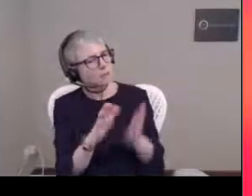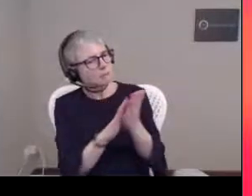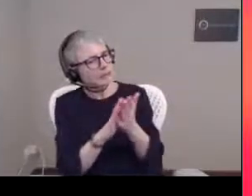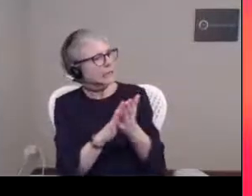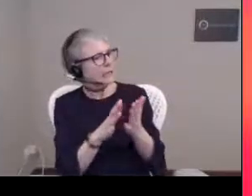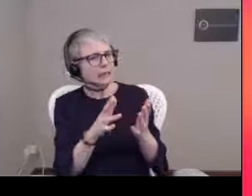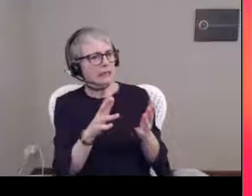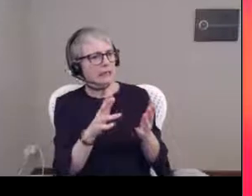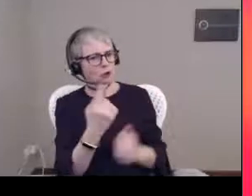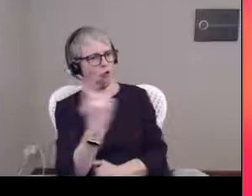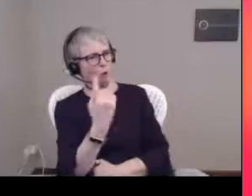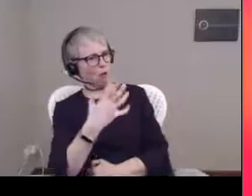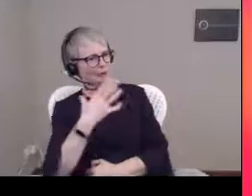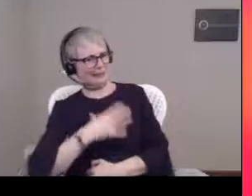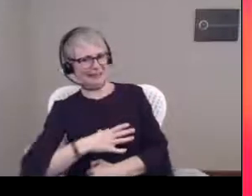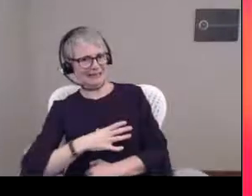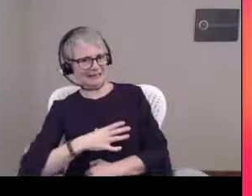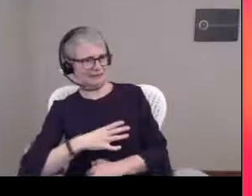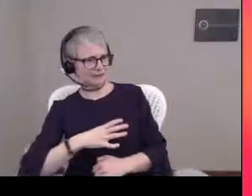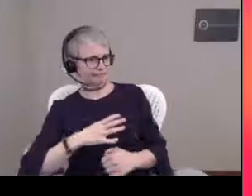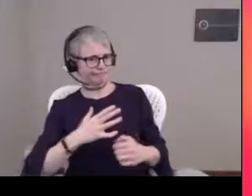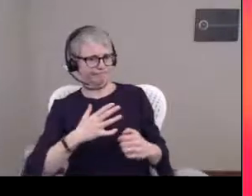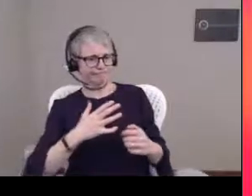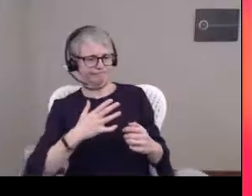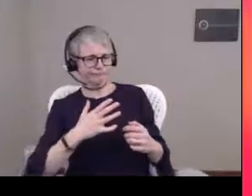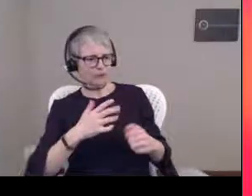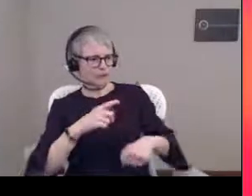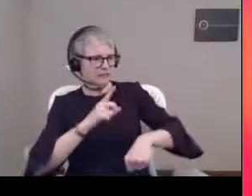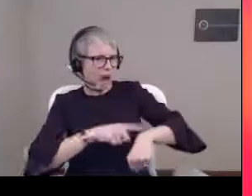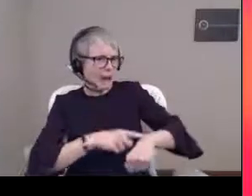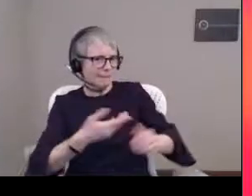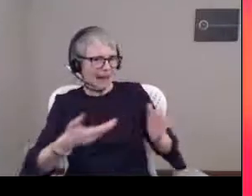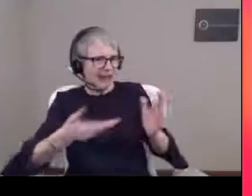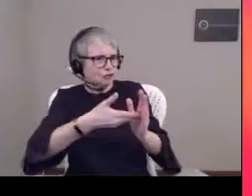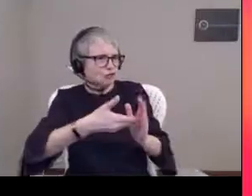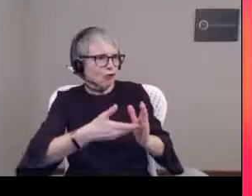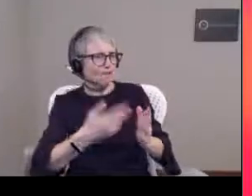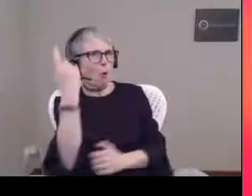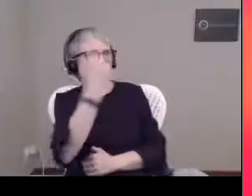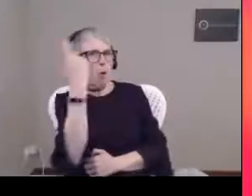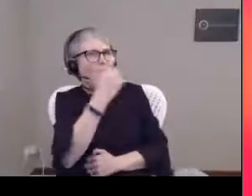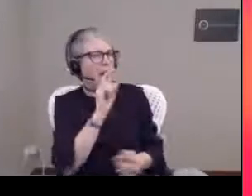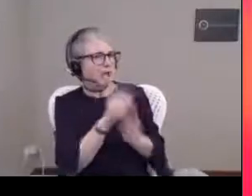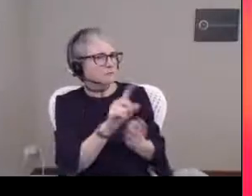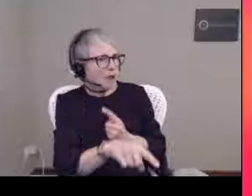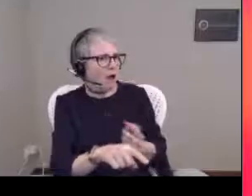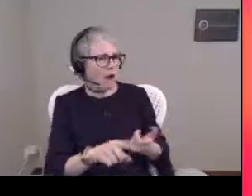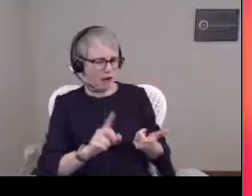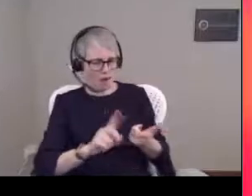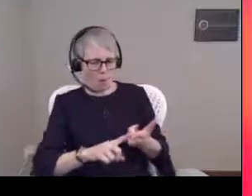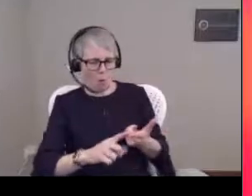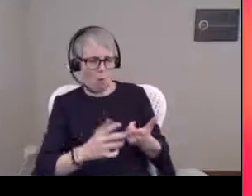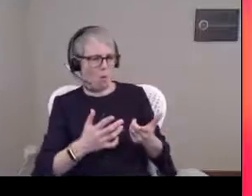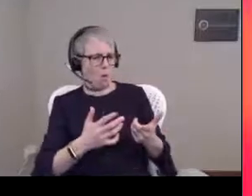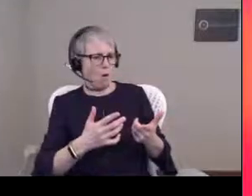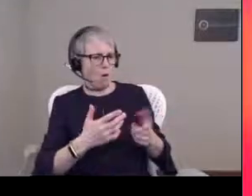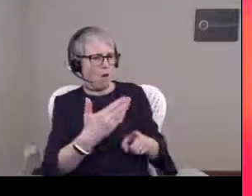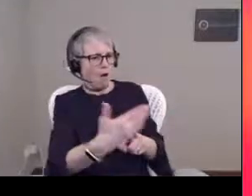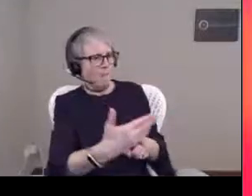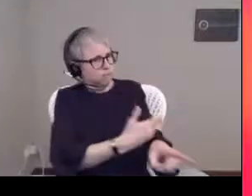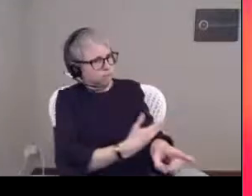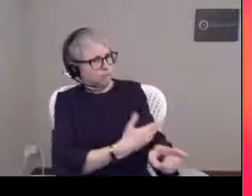maybe they need more time for questions, or they need the questions in advance, or whatever it might be, do they use that process that you mentioned where they can get in touch